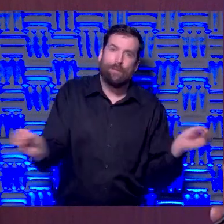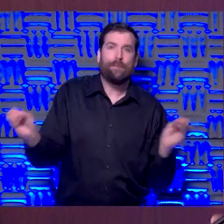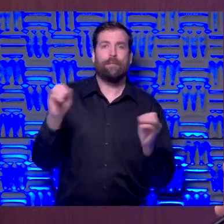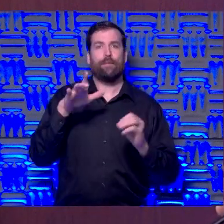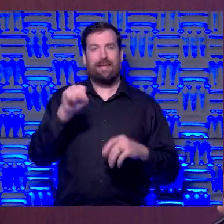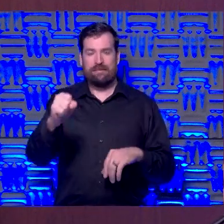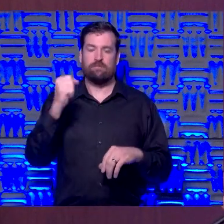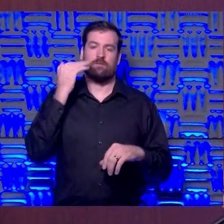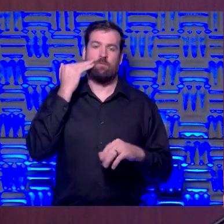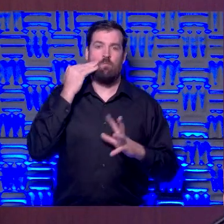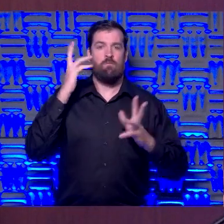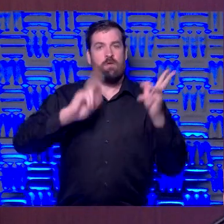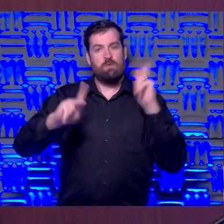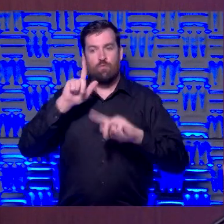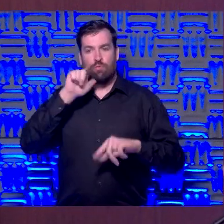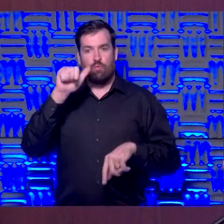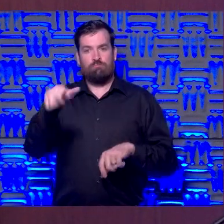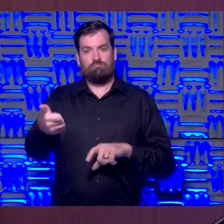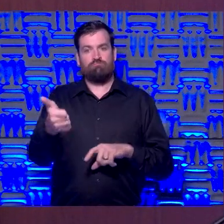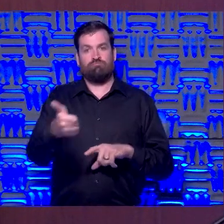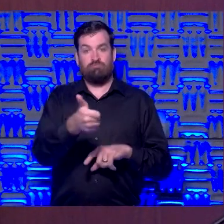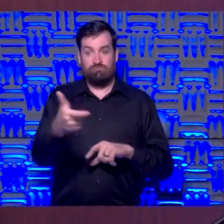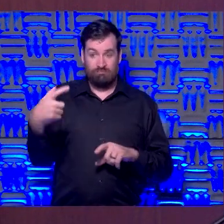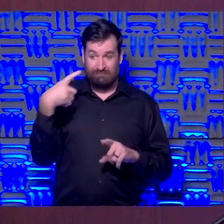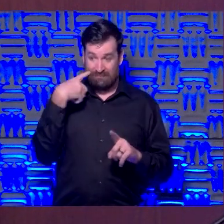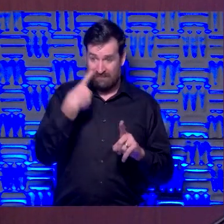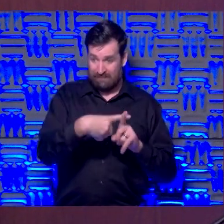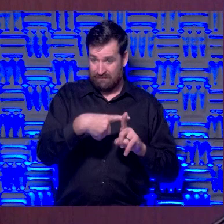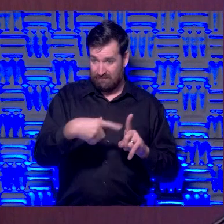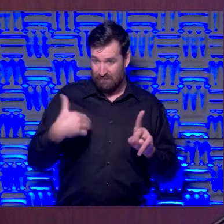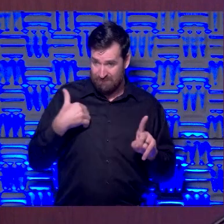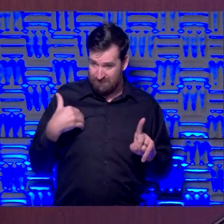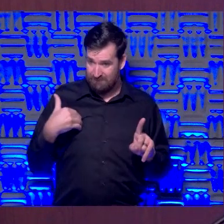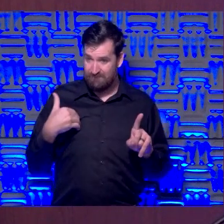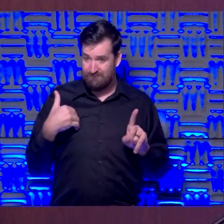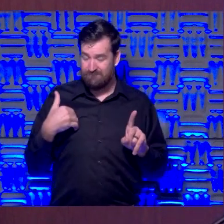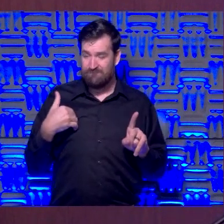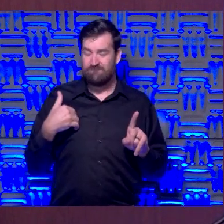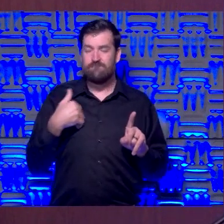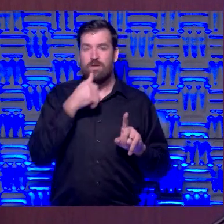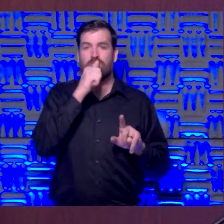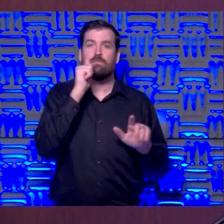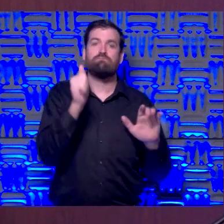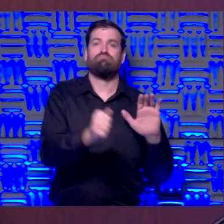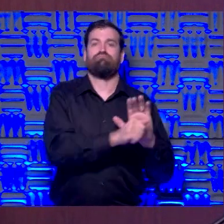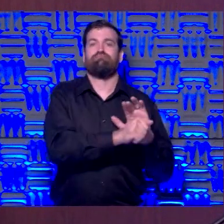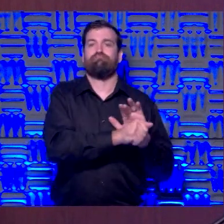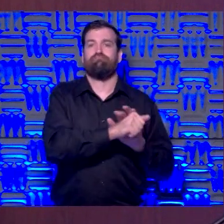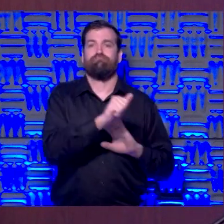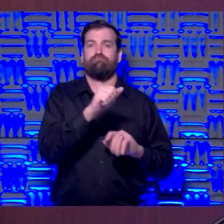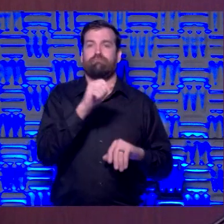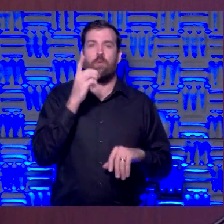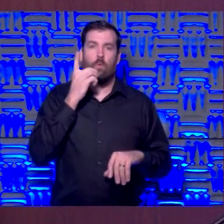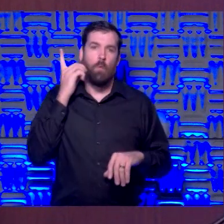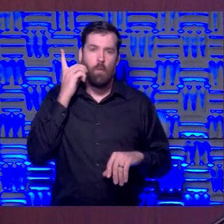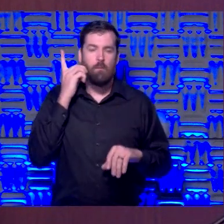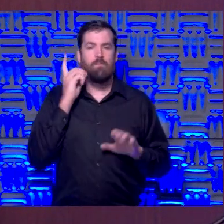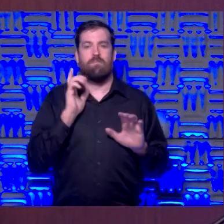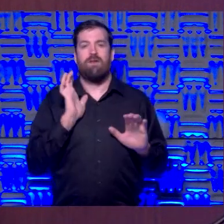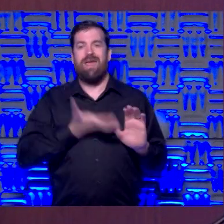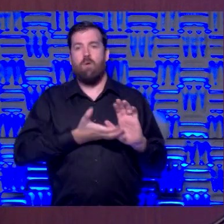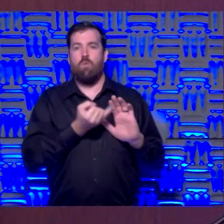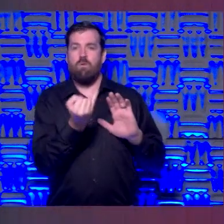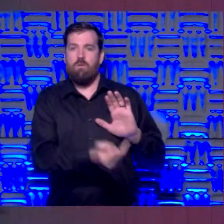if we know folks that are testing positive, we've leased a private dorm, Naismith Hall, and that will be our quarantine site.